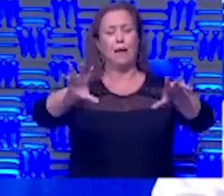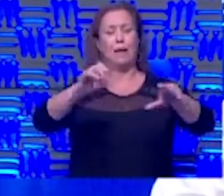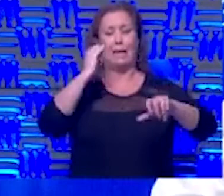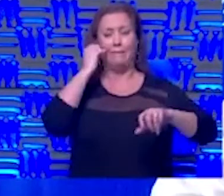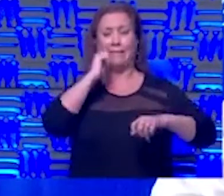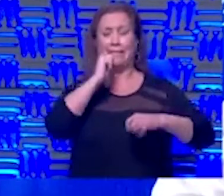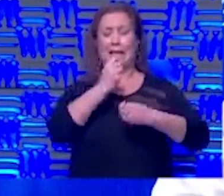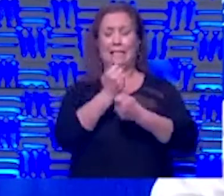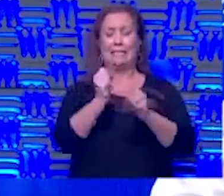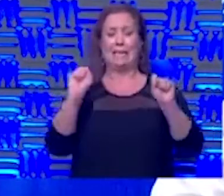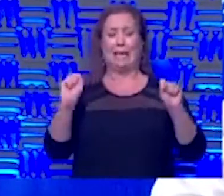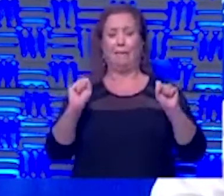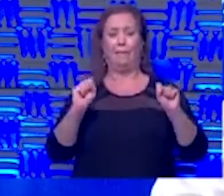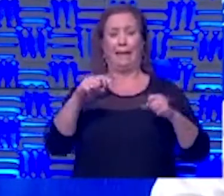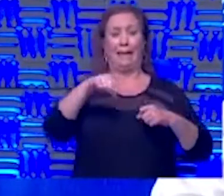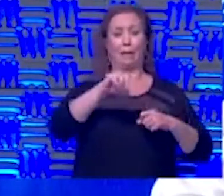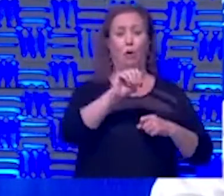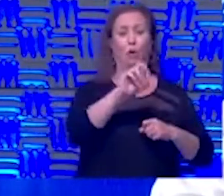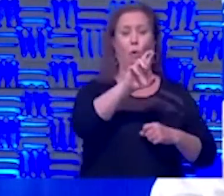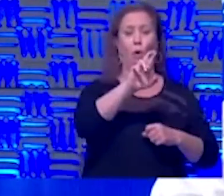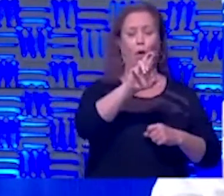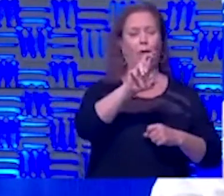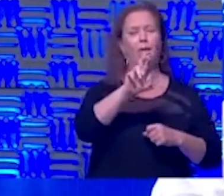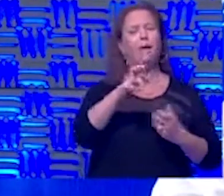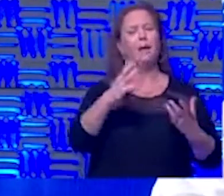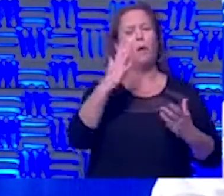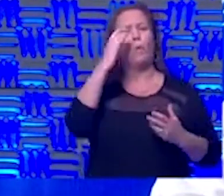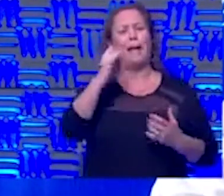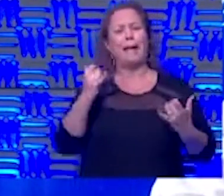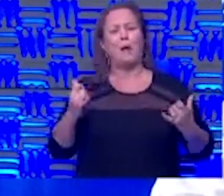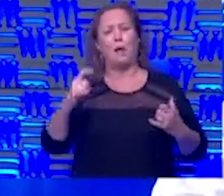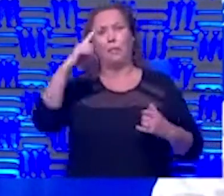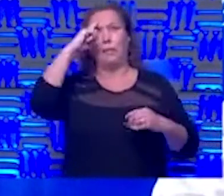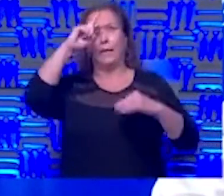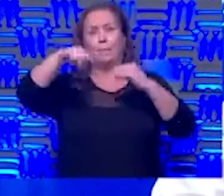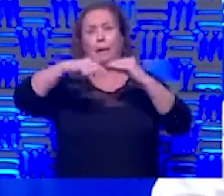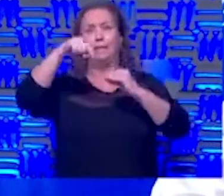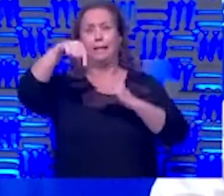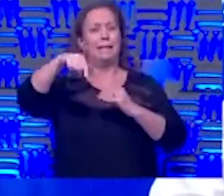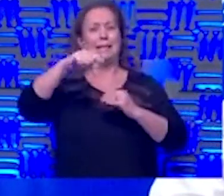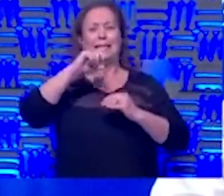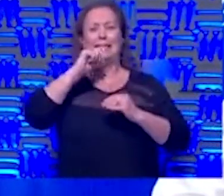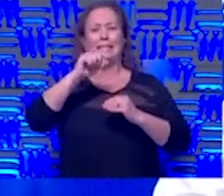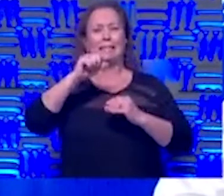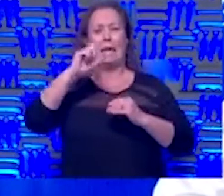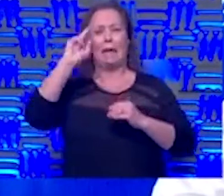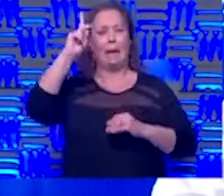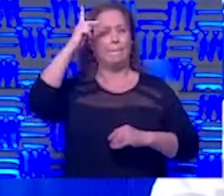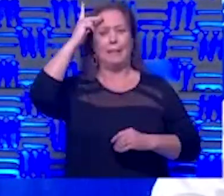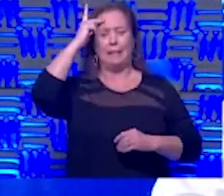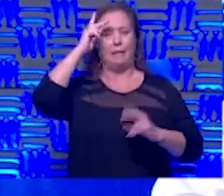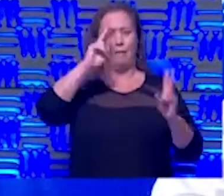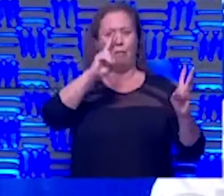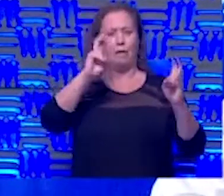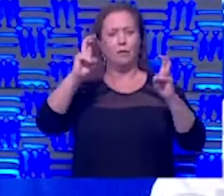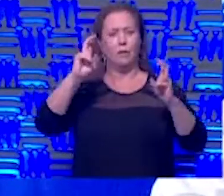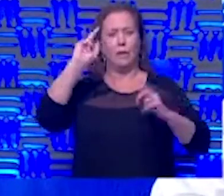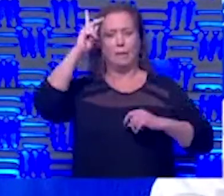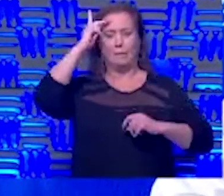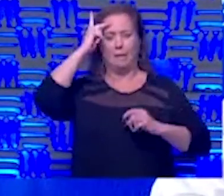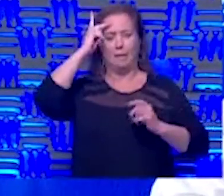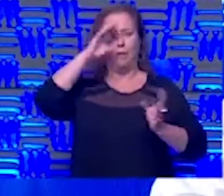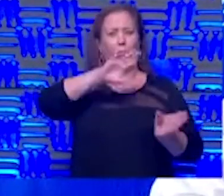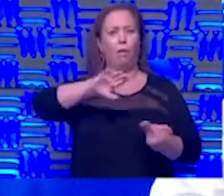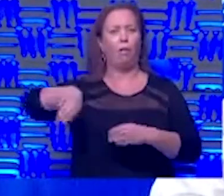not safe then, why now? You just gotta think about it. This is not a political issue. The politicization